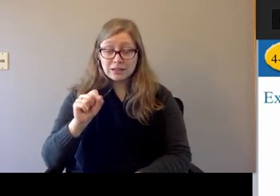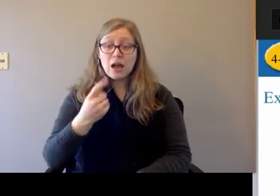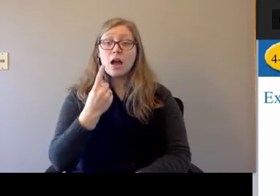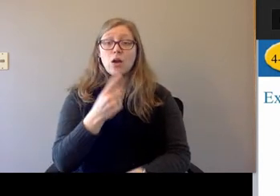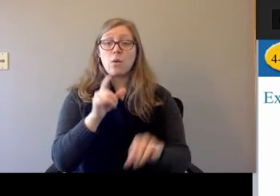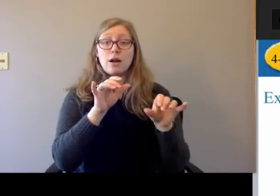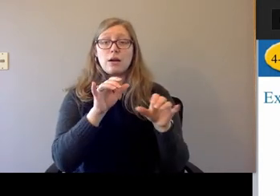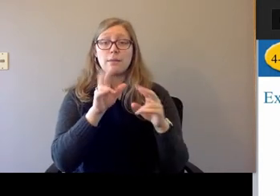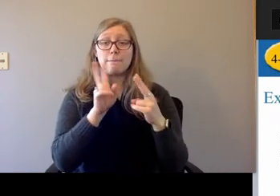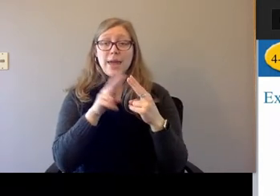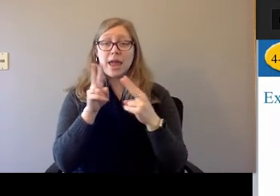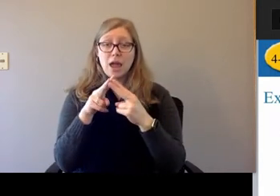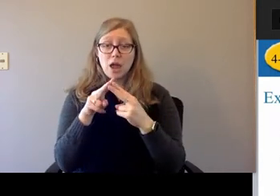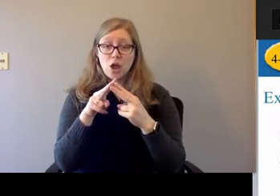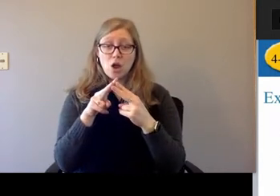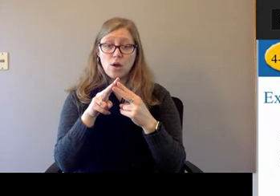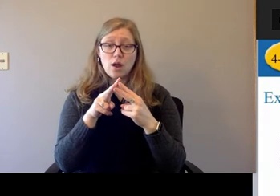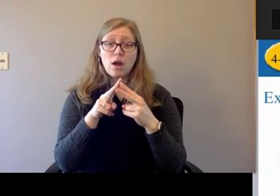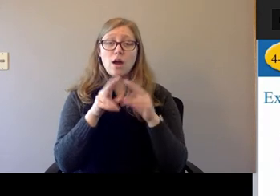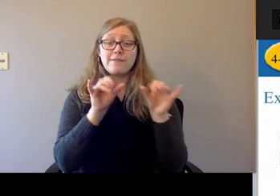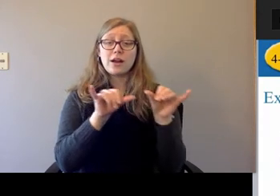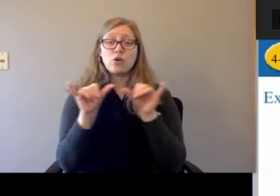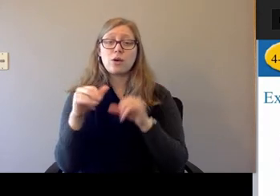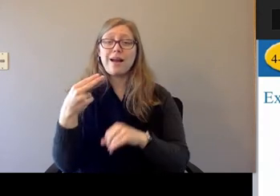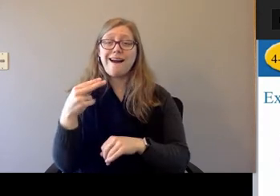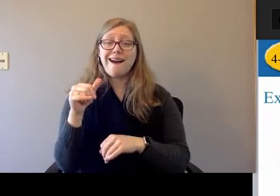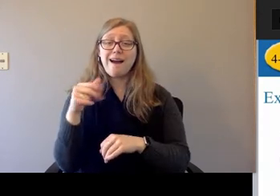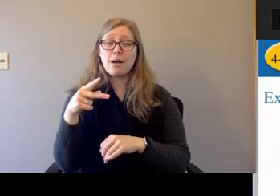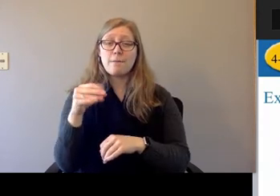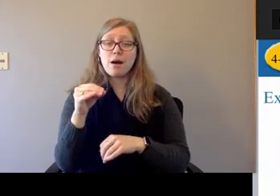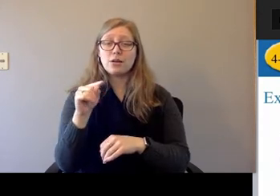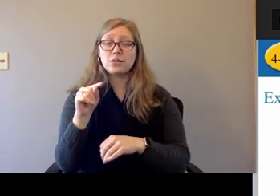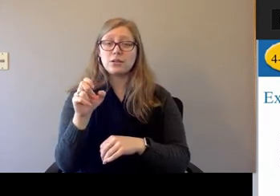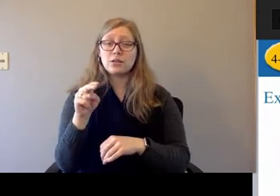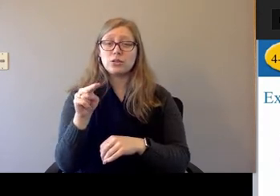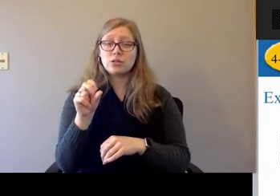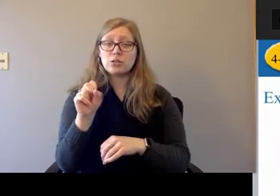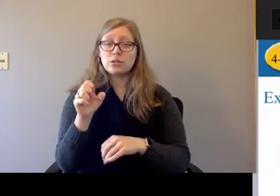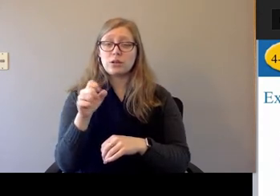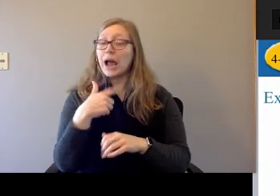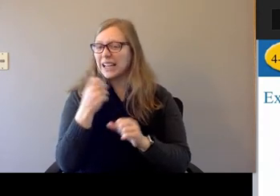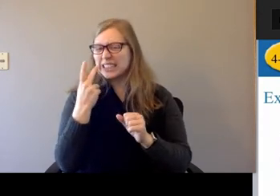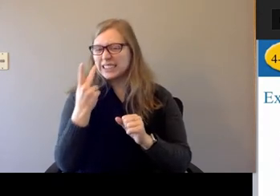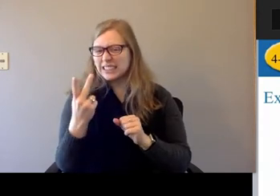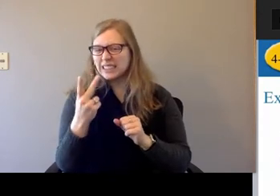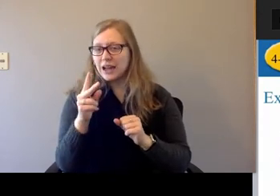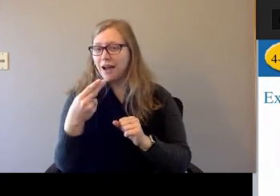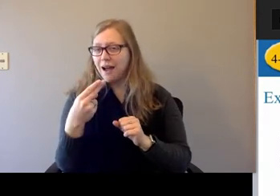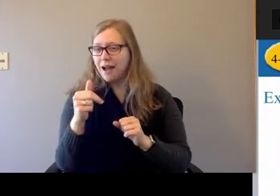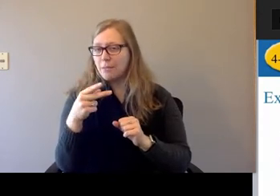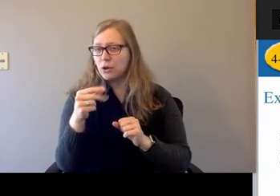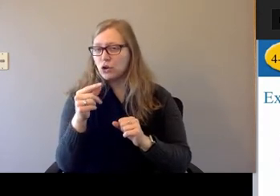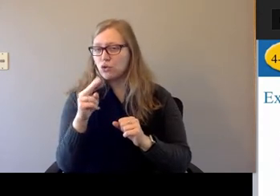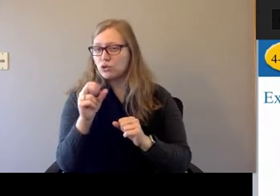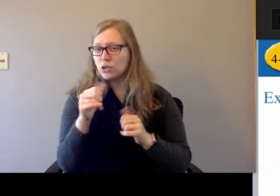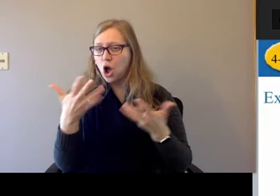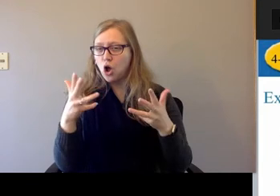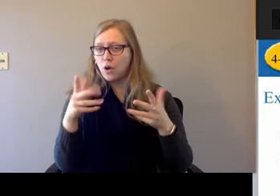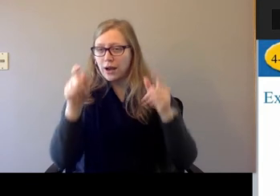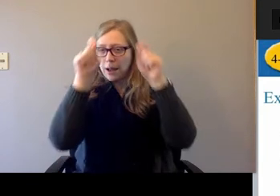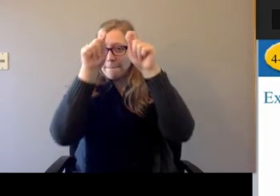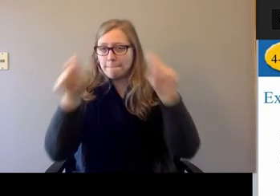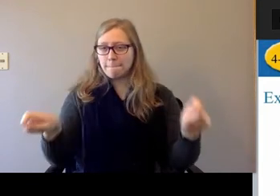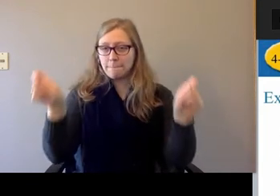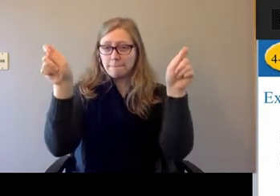of congruent hypotenuses. And I can see the hypotenuse is marked as congruent. So